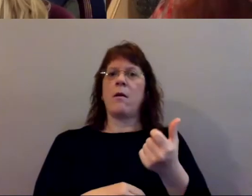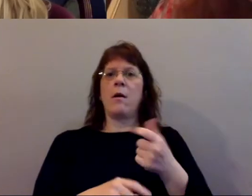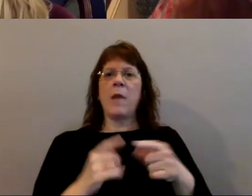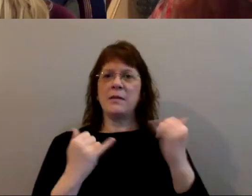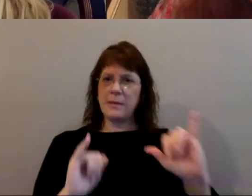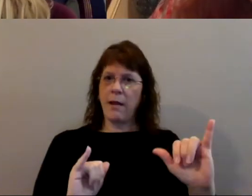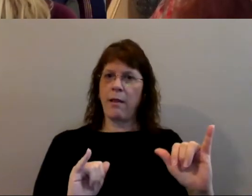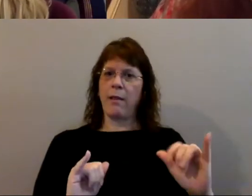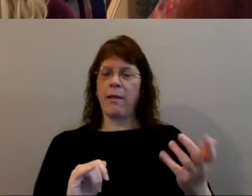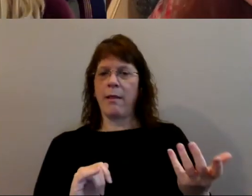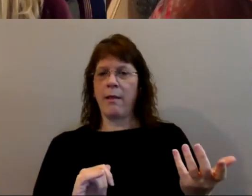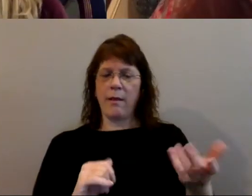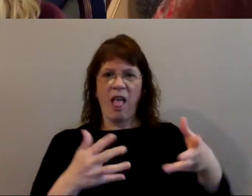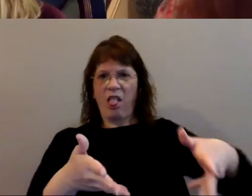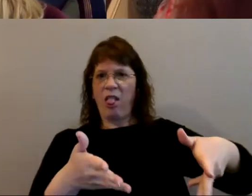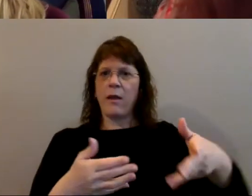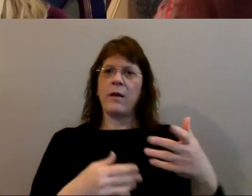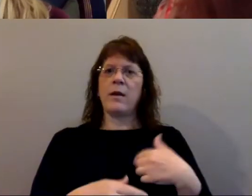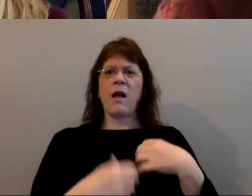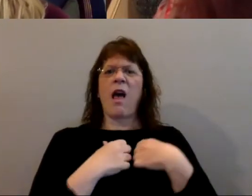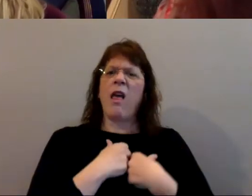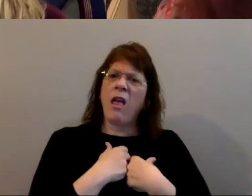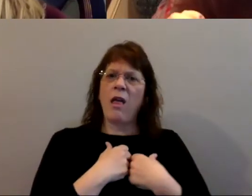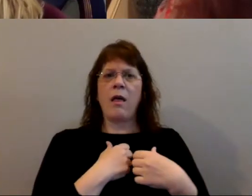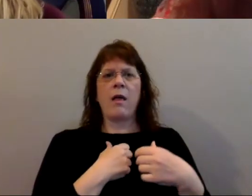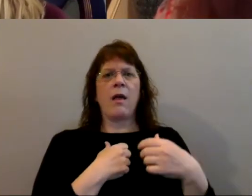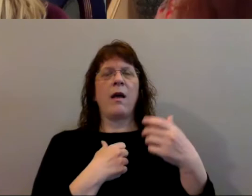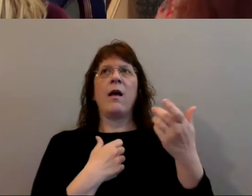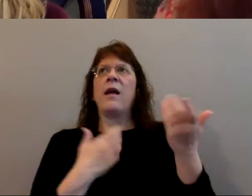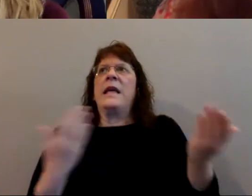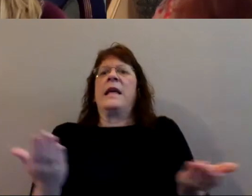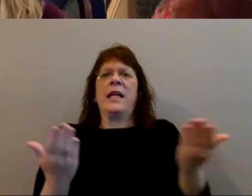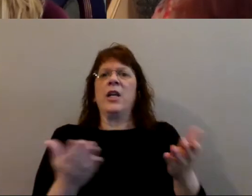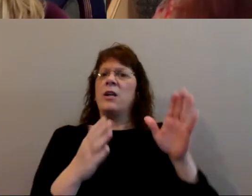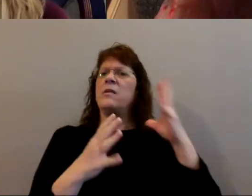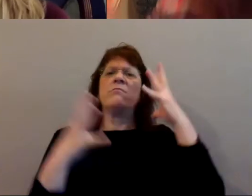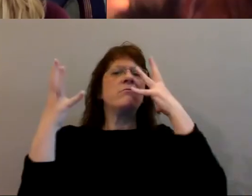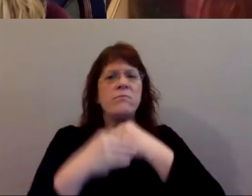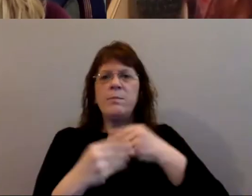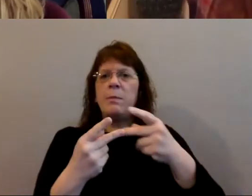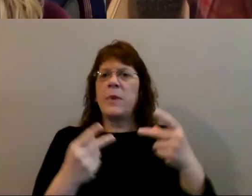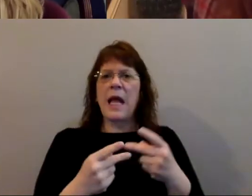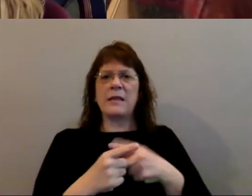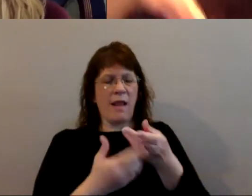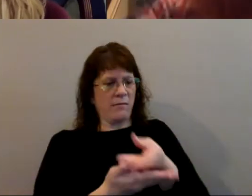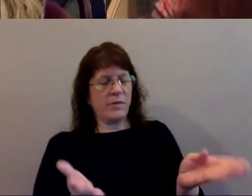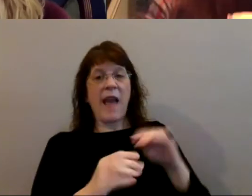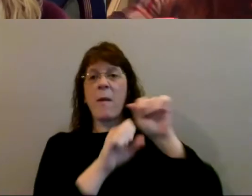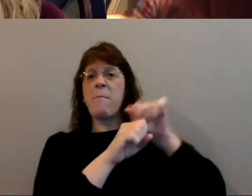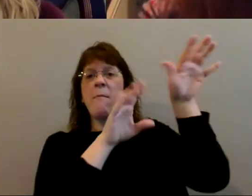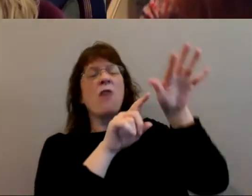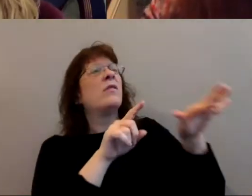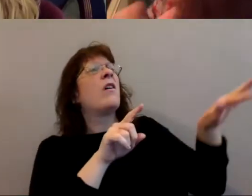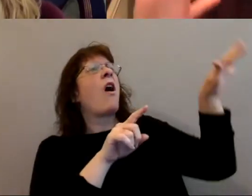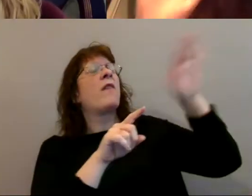worth a try. yeah, I mean, it's just heartbreaking to be in such a gorgeous place. Like, you've Mm-hmm. got a mountain over here, you've got